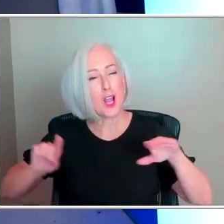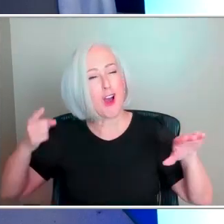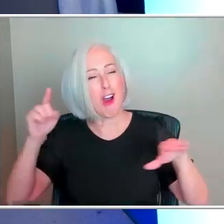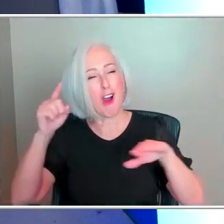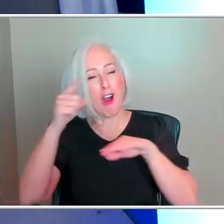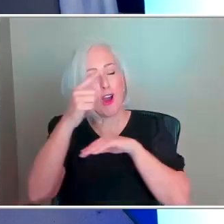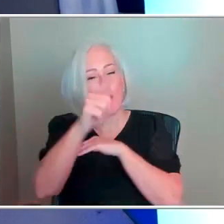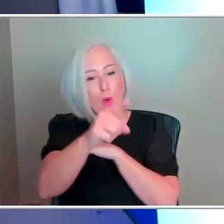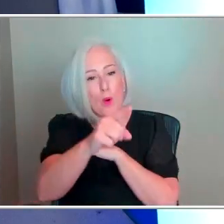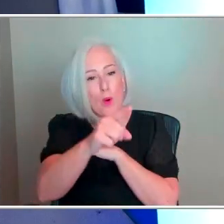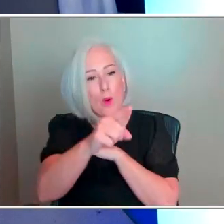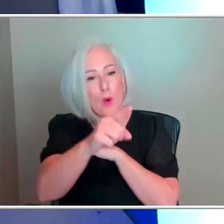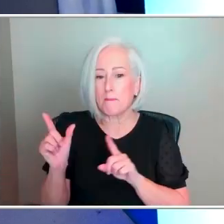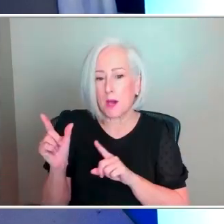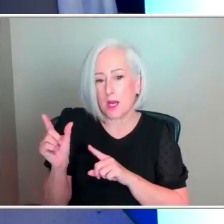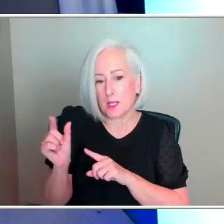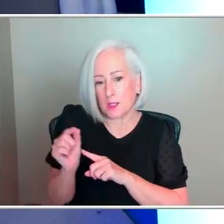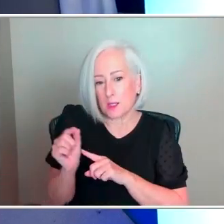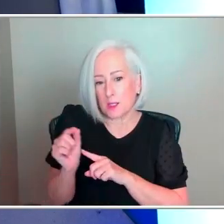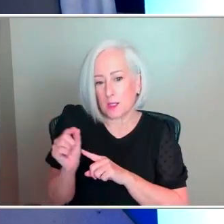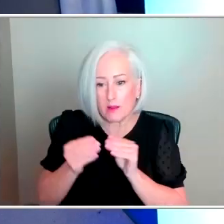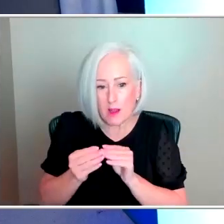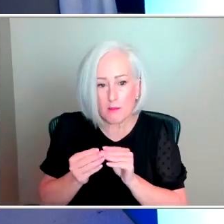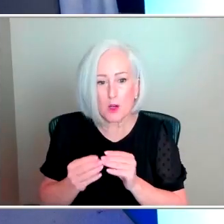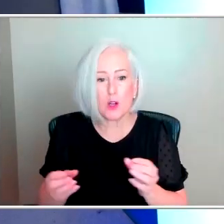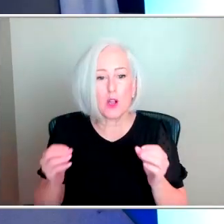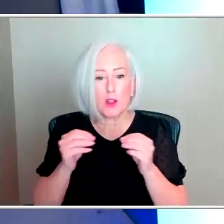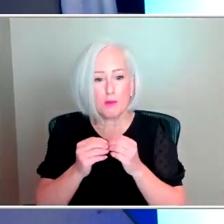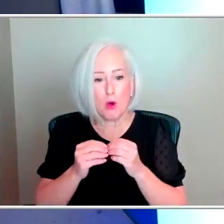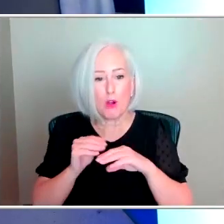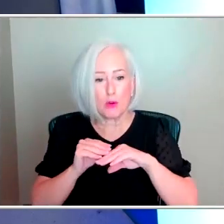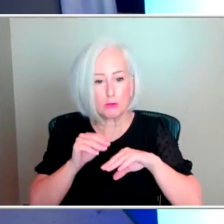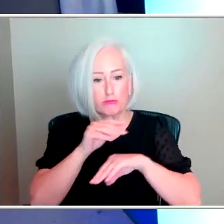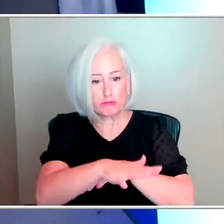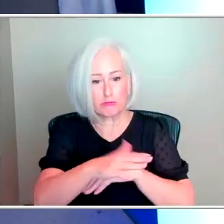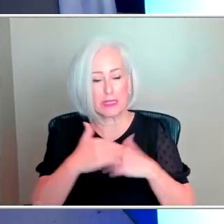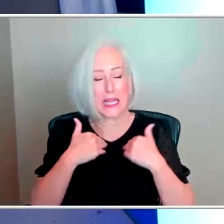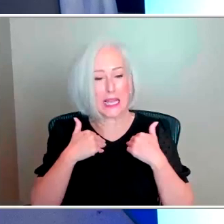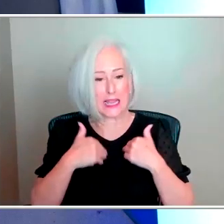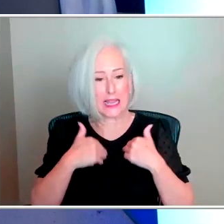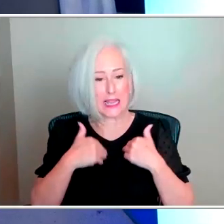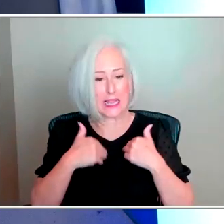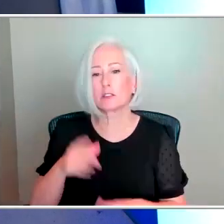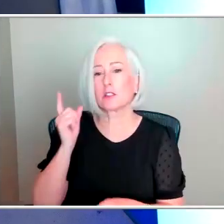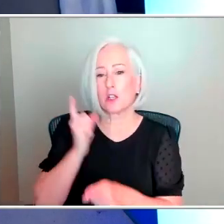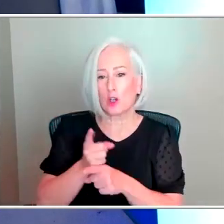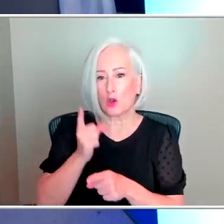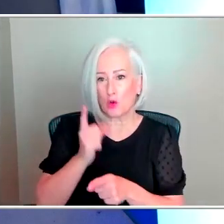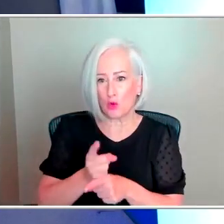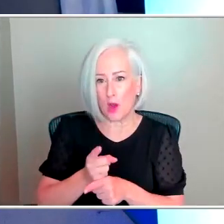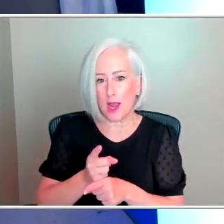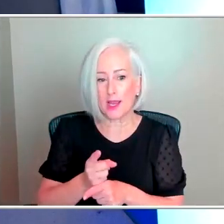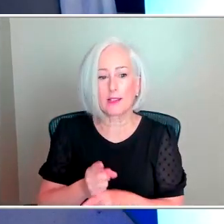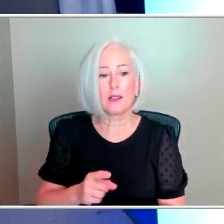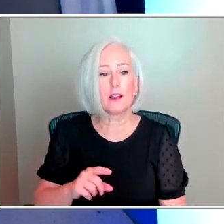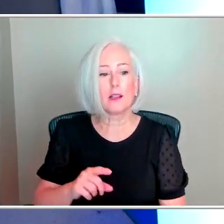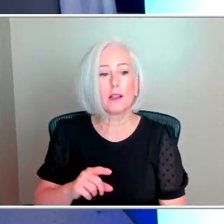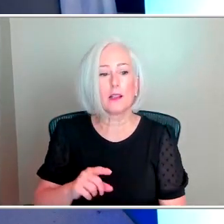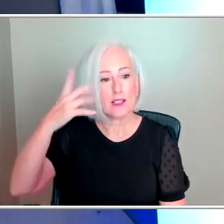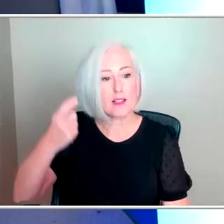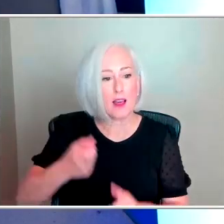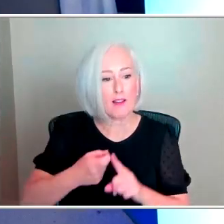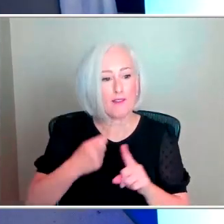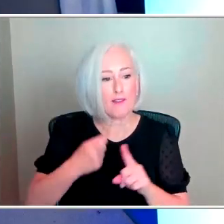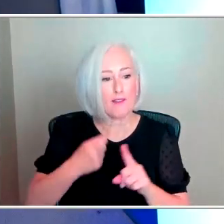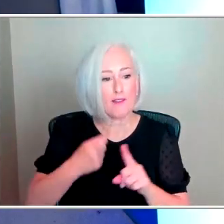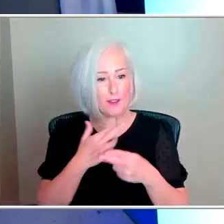the number, the more it will embed in the lungs. Right. So when we go back to the sunlight in our living room, we see these particles dancing around